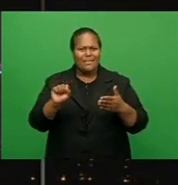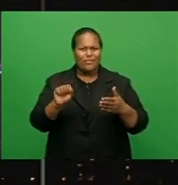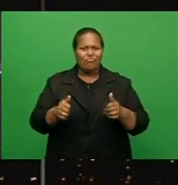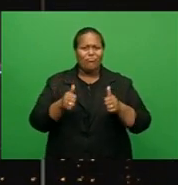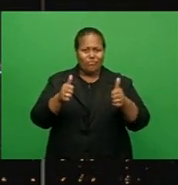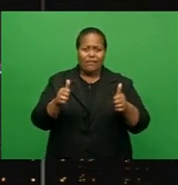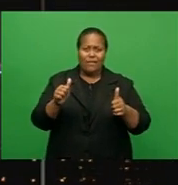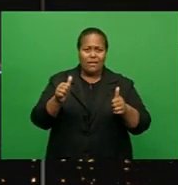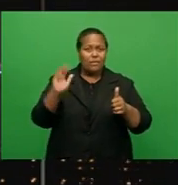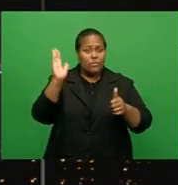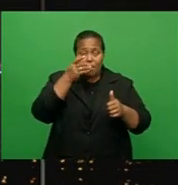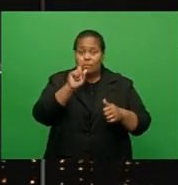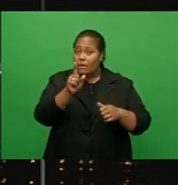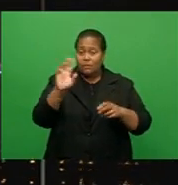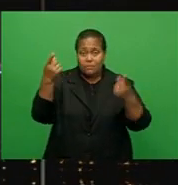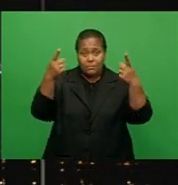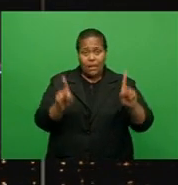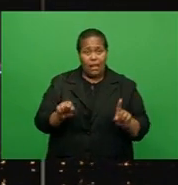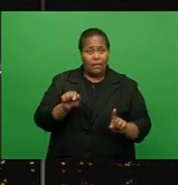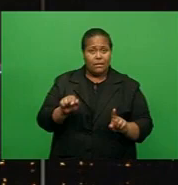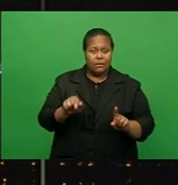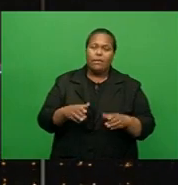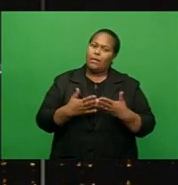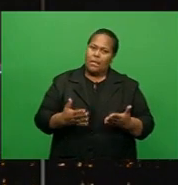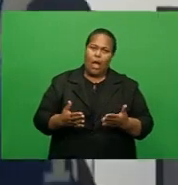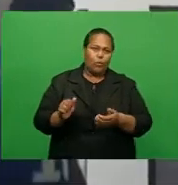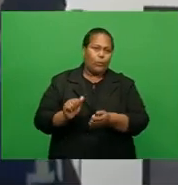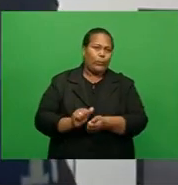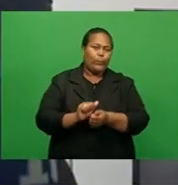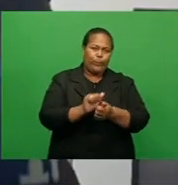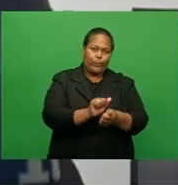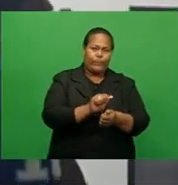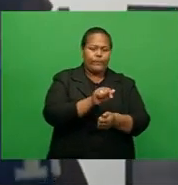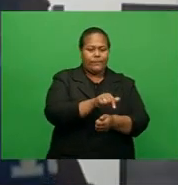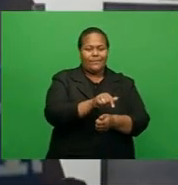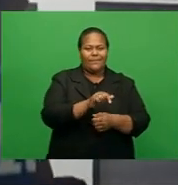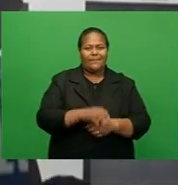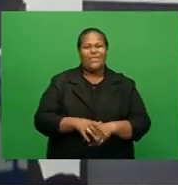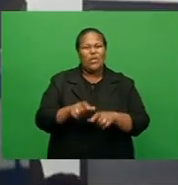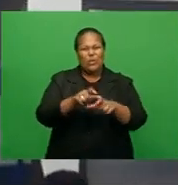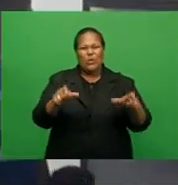his death were further remanded by the Suva High Court today.